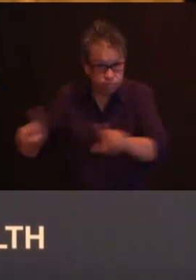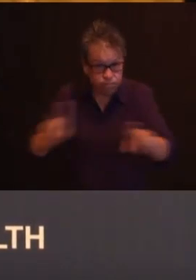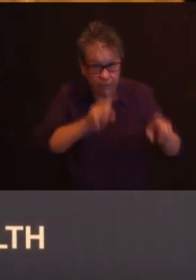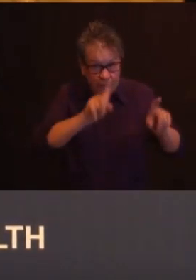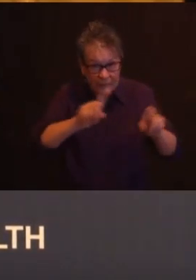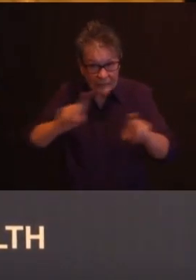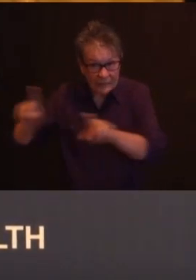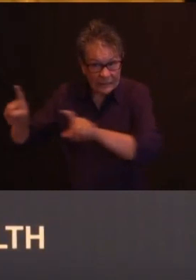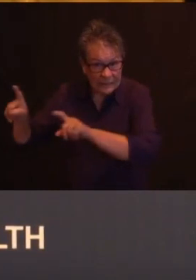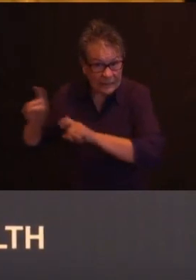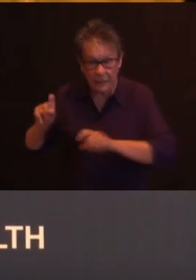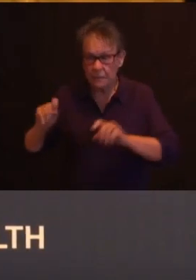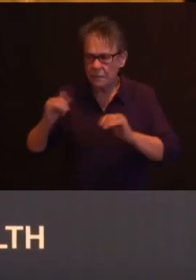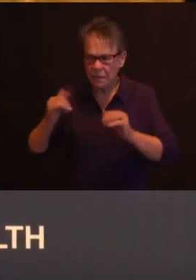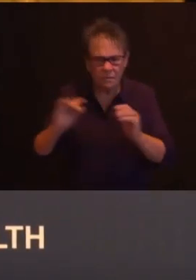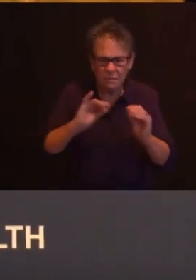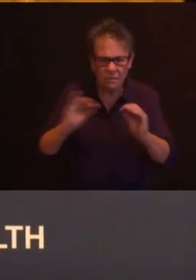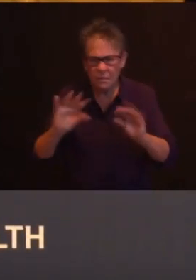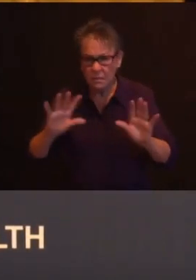this is us, by the way, not you, Dustin.